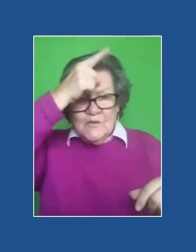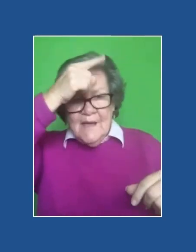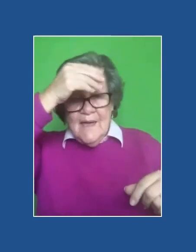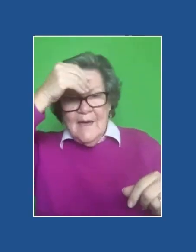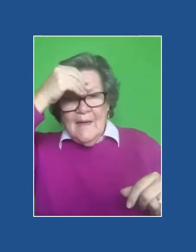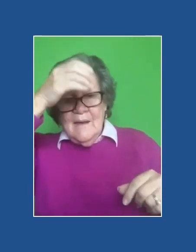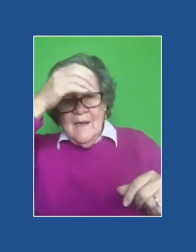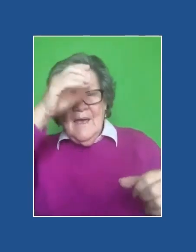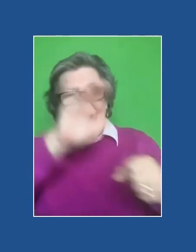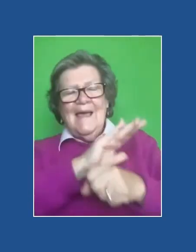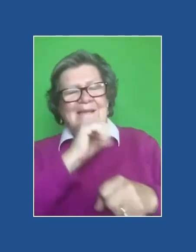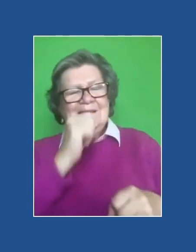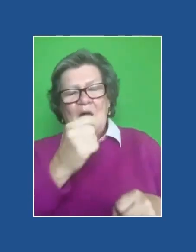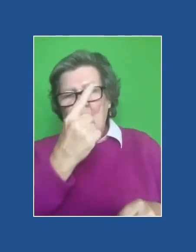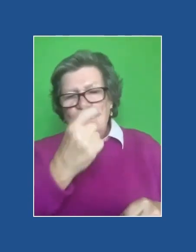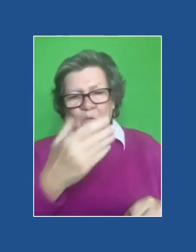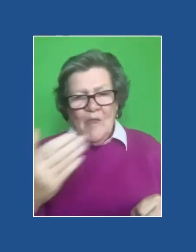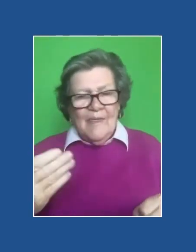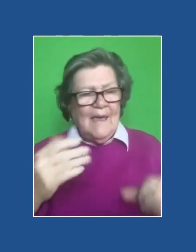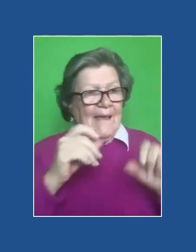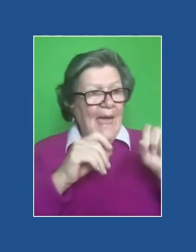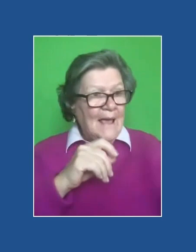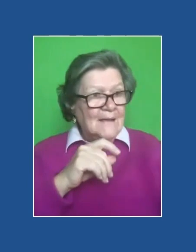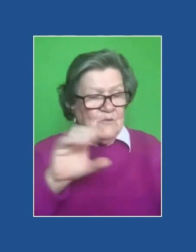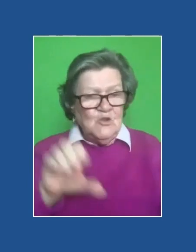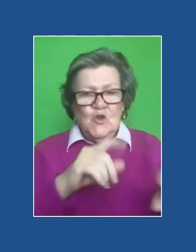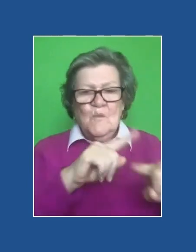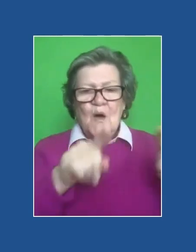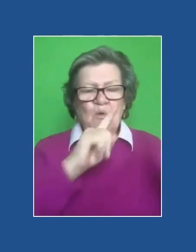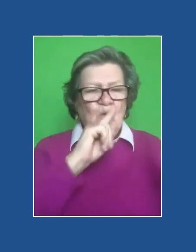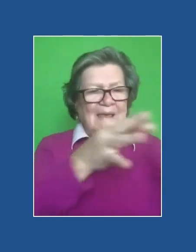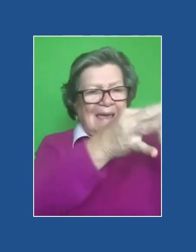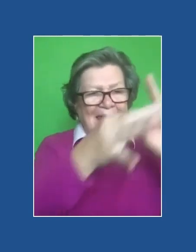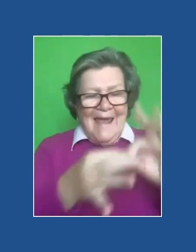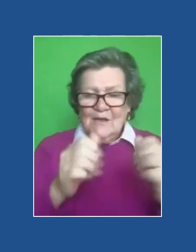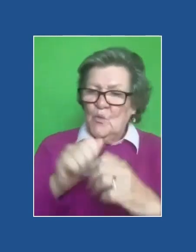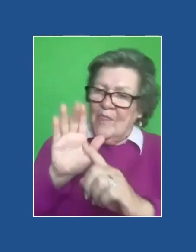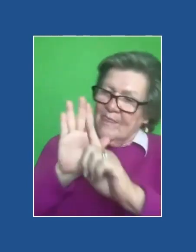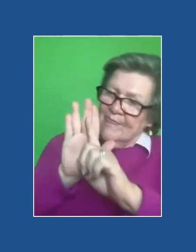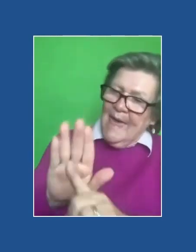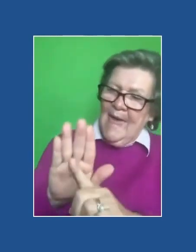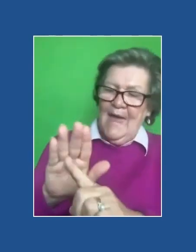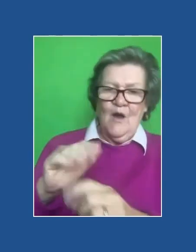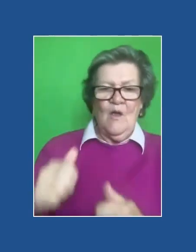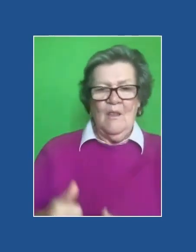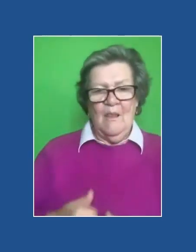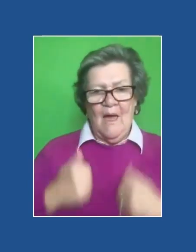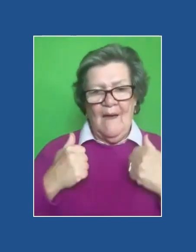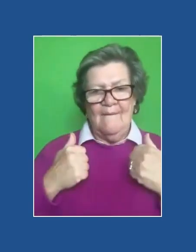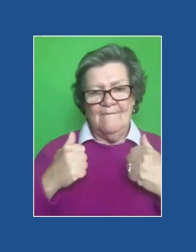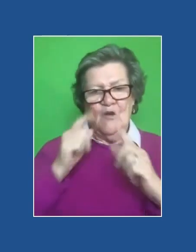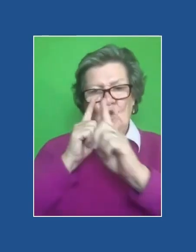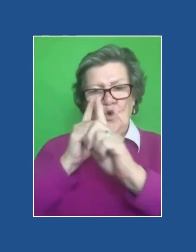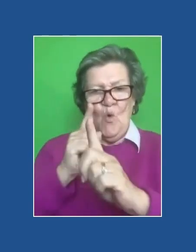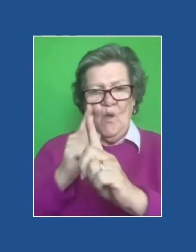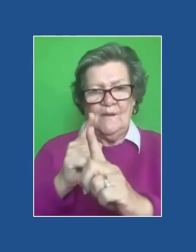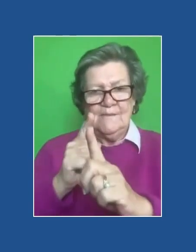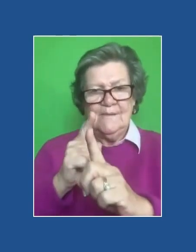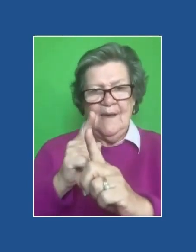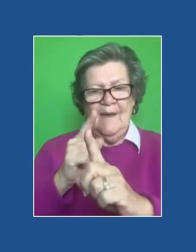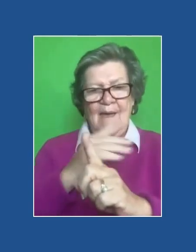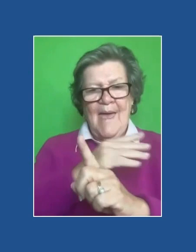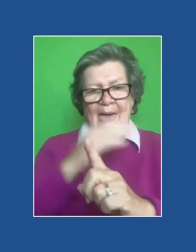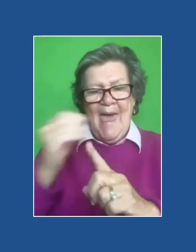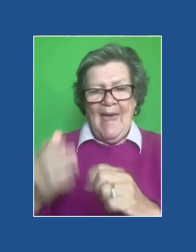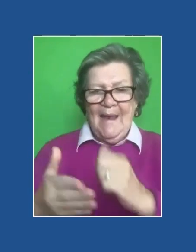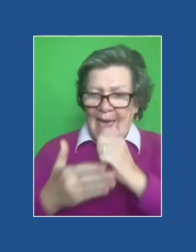but rather it really connects to their life worth living goals, and it can help us understand other